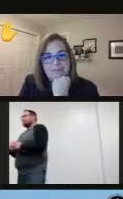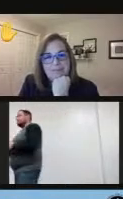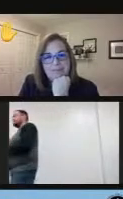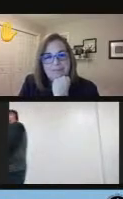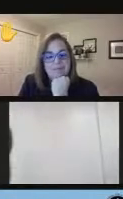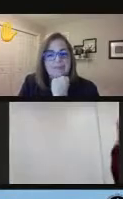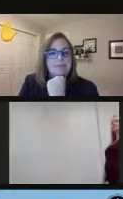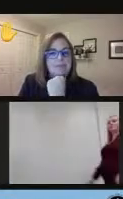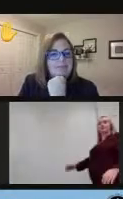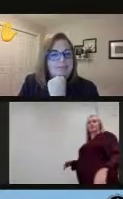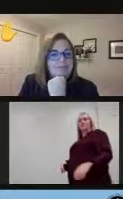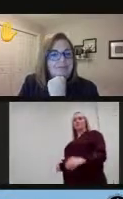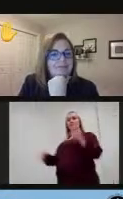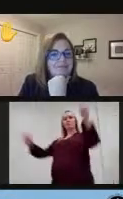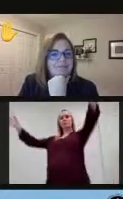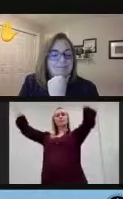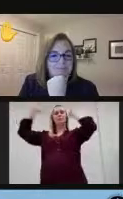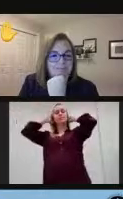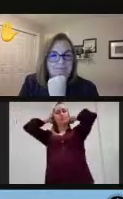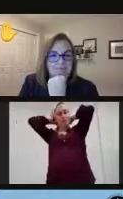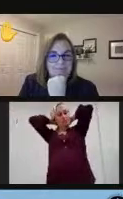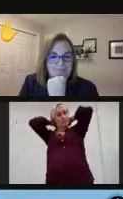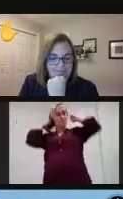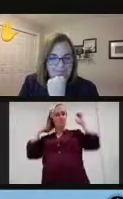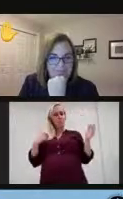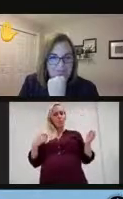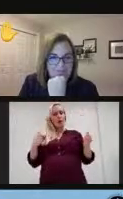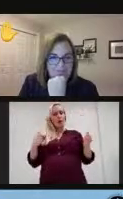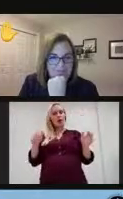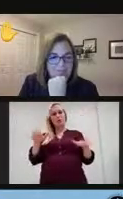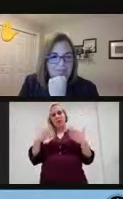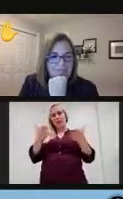Yeah, this is just to kind of give a broad,